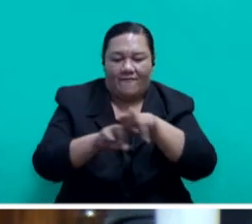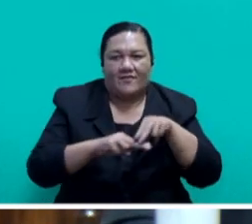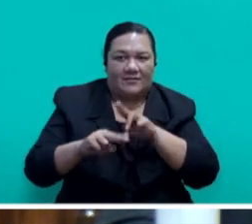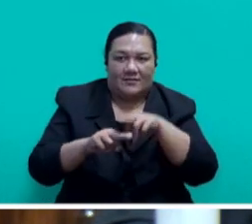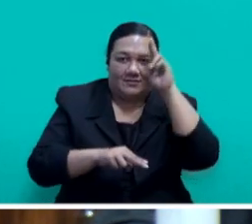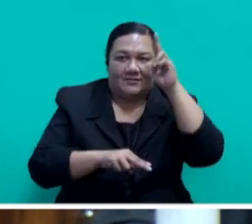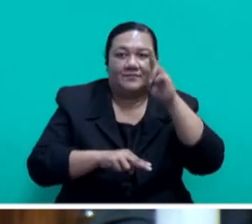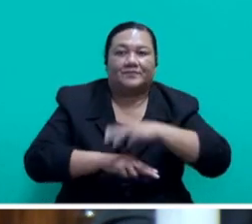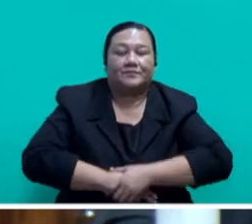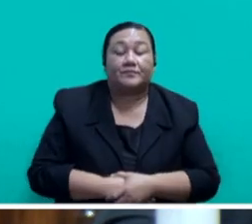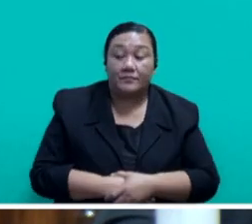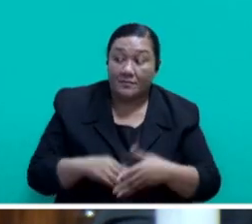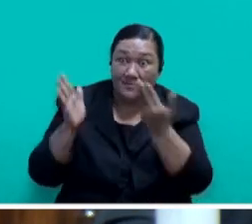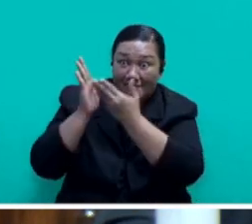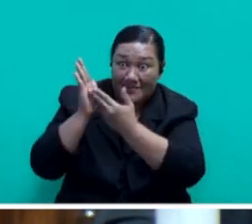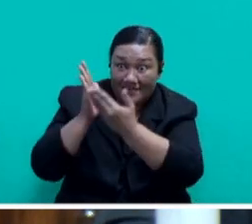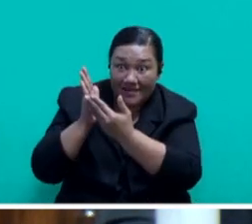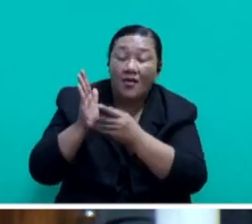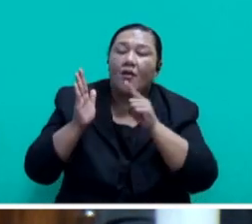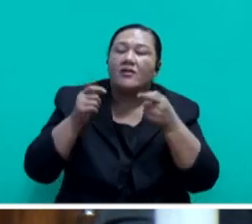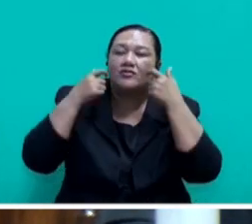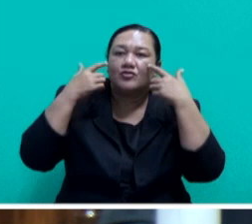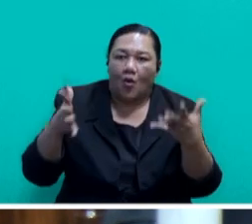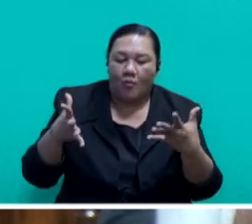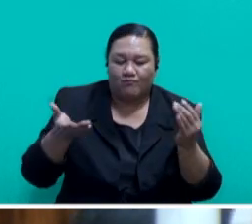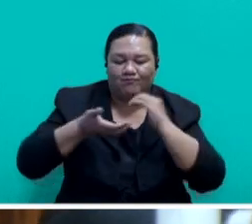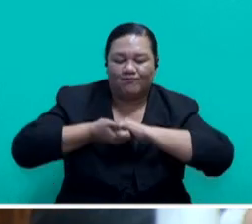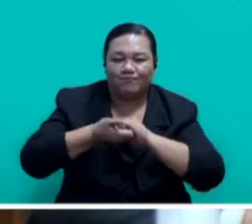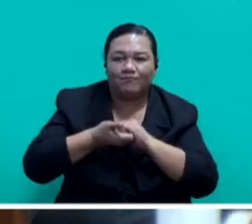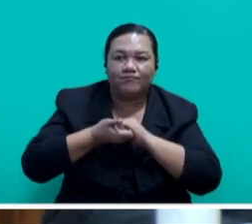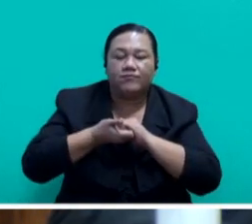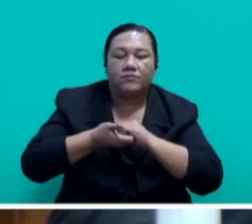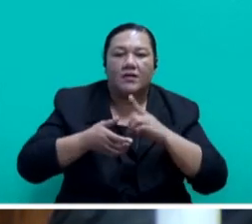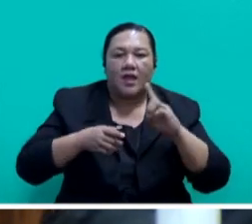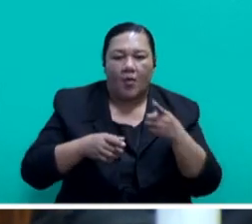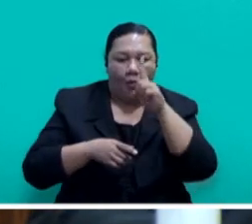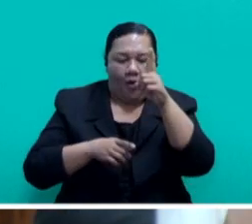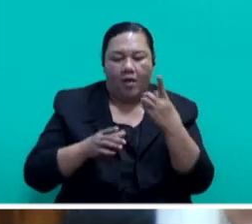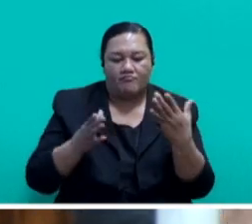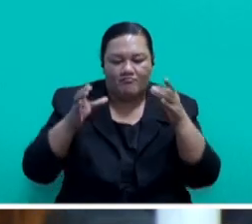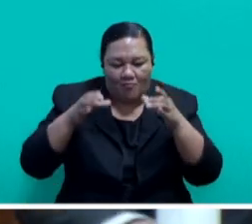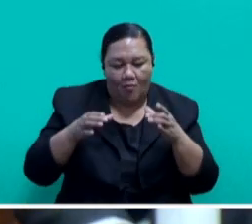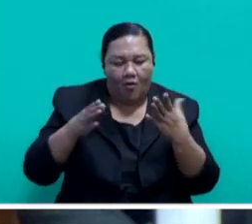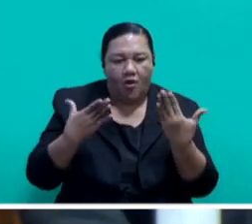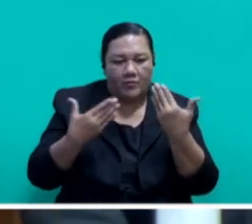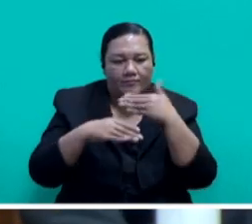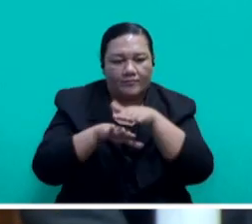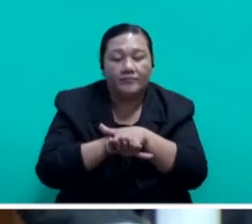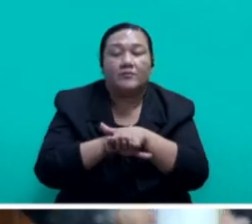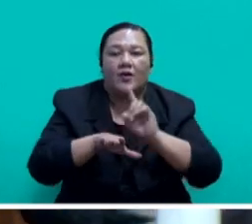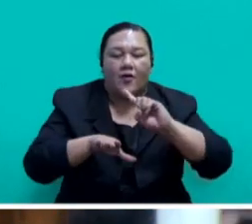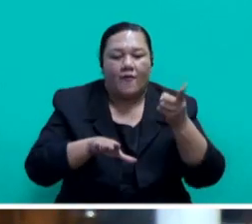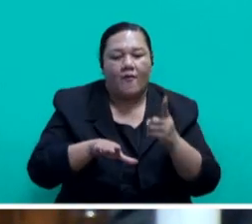This budget embodies a spirit of unity and collaboration, igniting a renewed sense of purpose among our